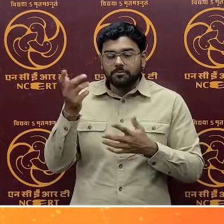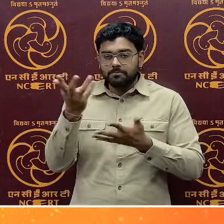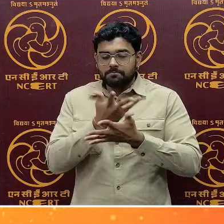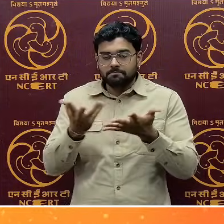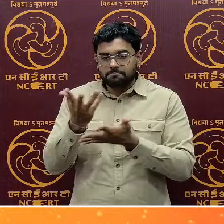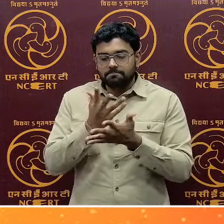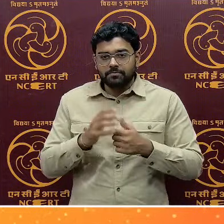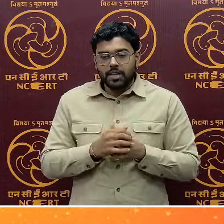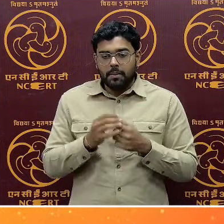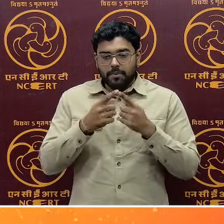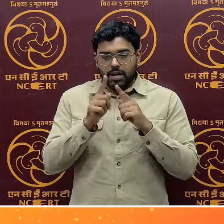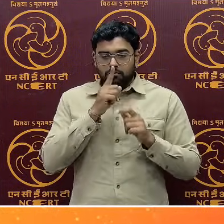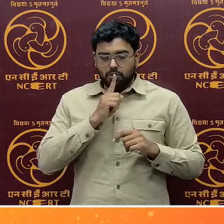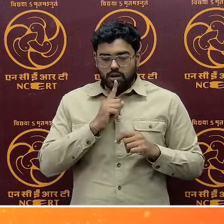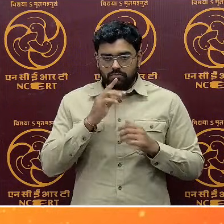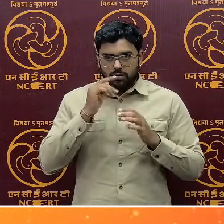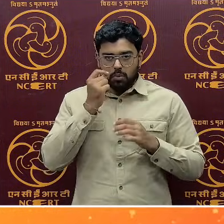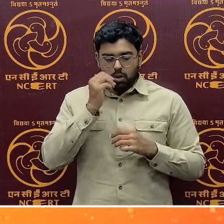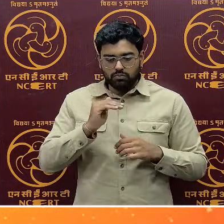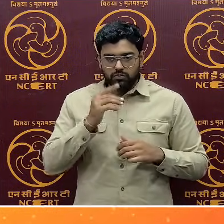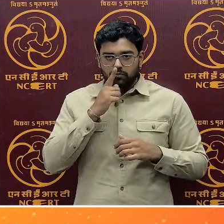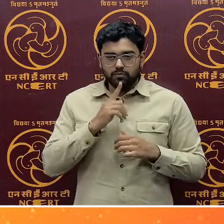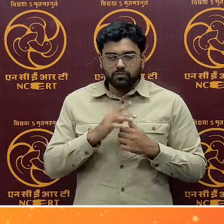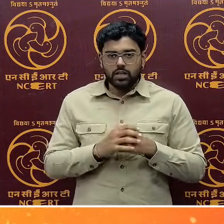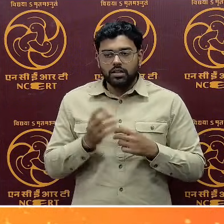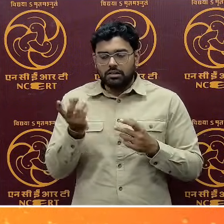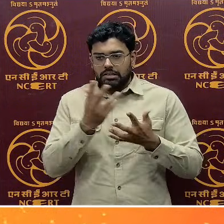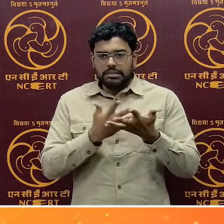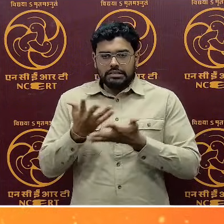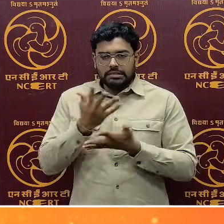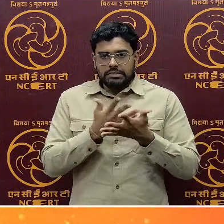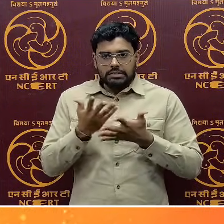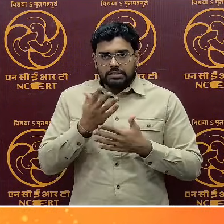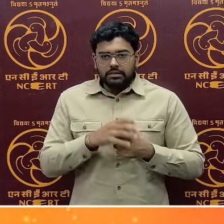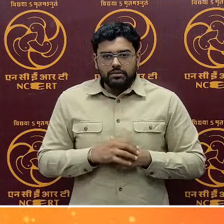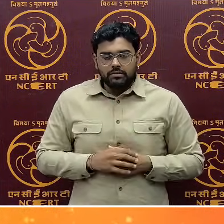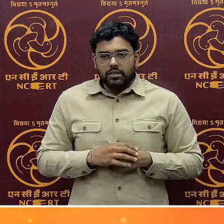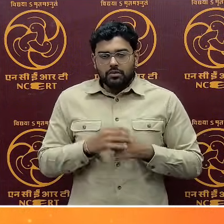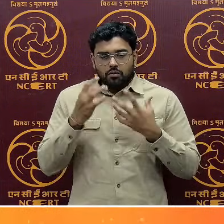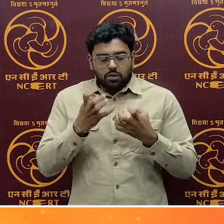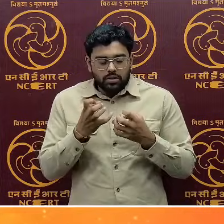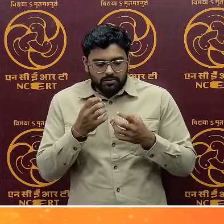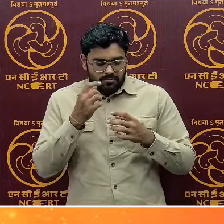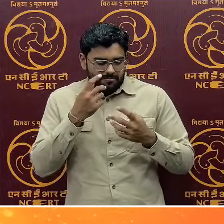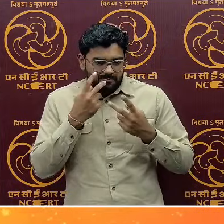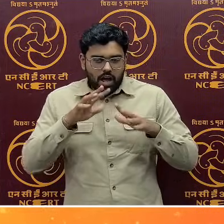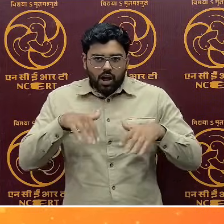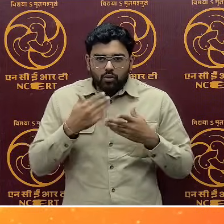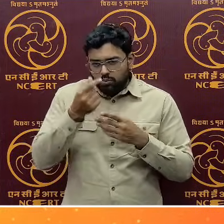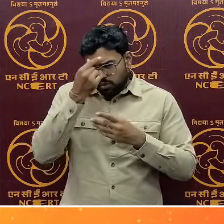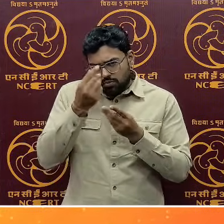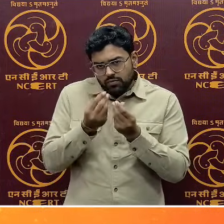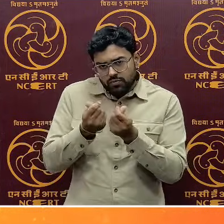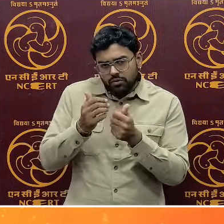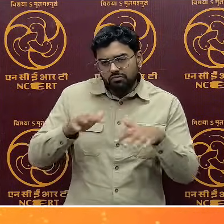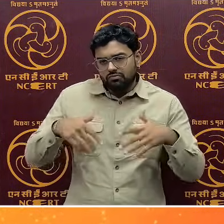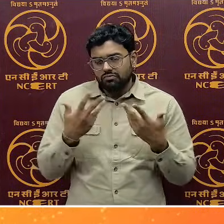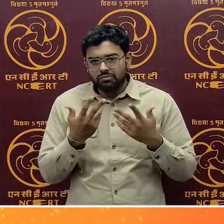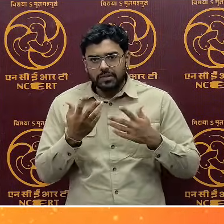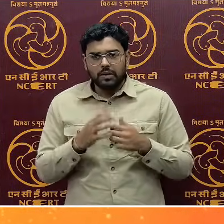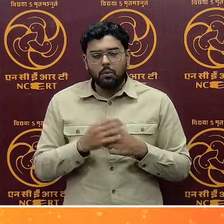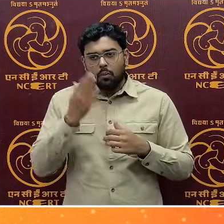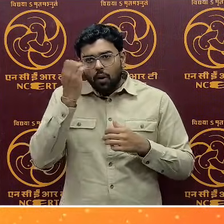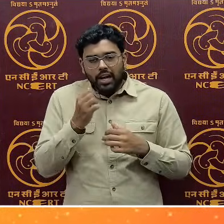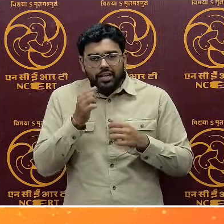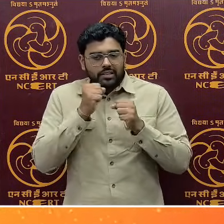so that they were filling in all the facts which were required to solve the mystery which was going to come, because why he